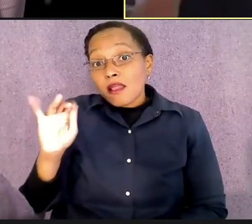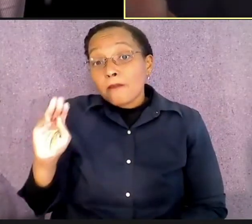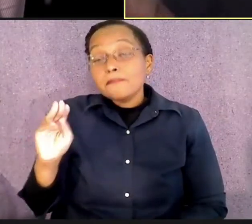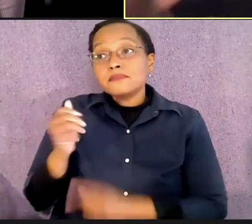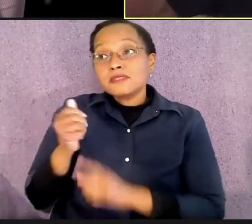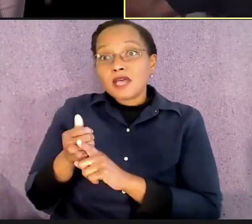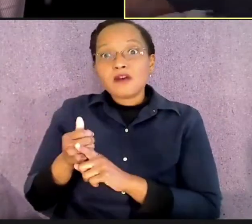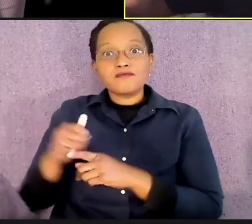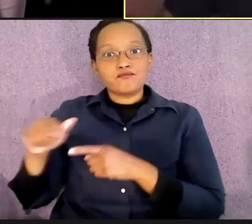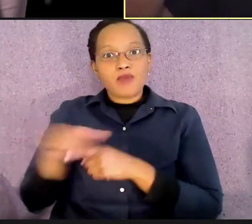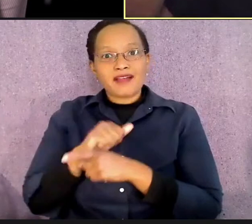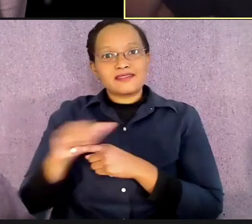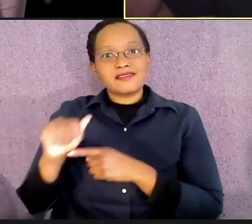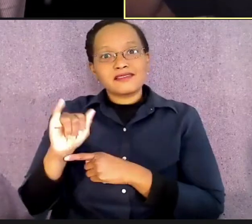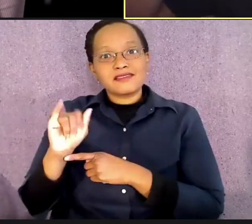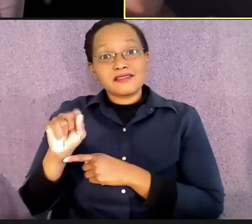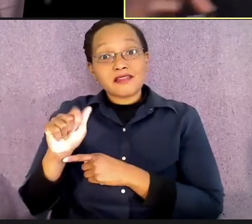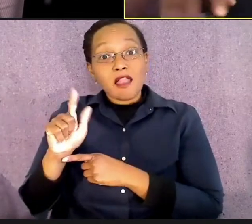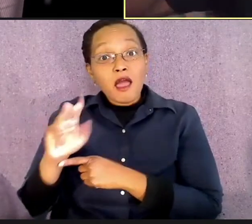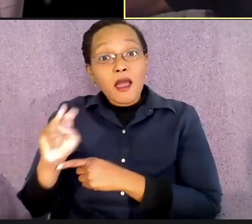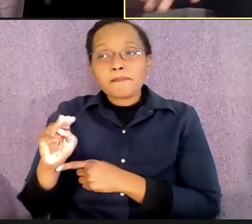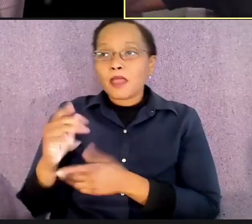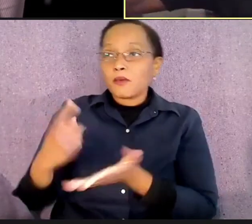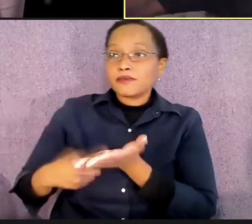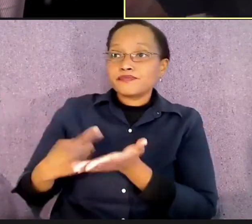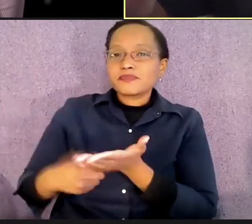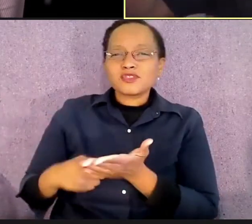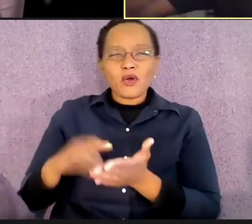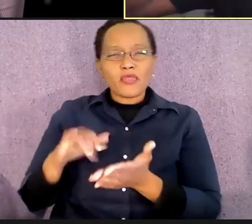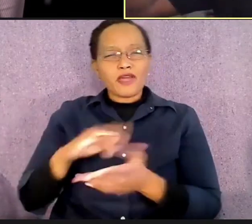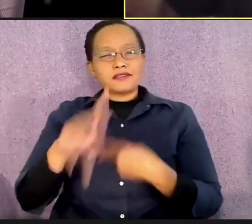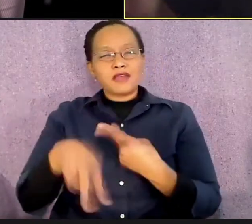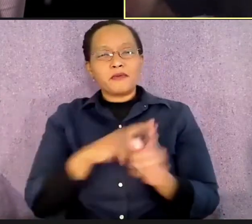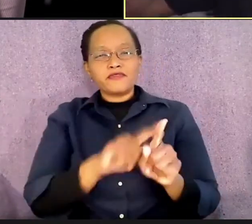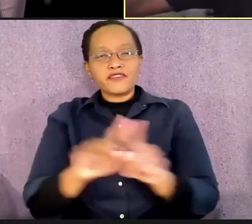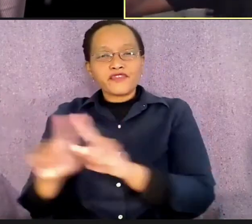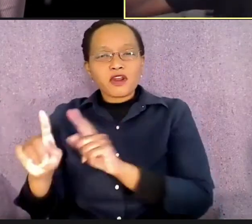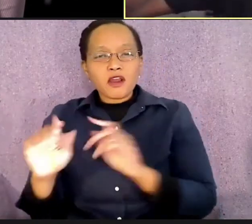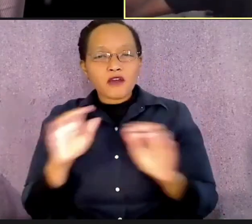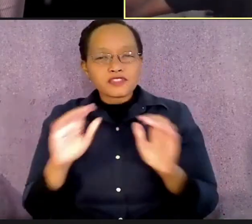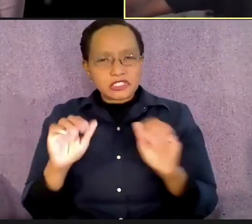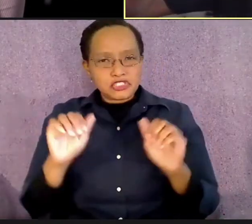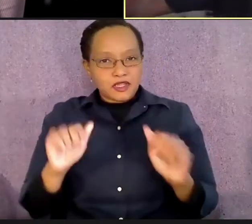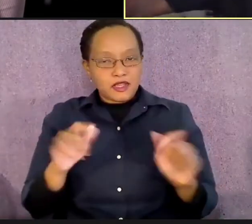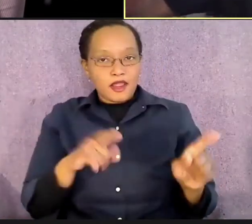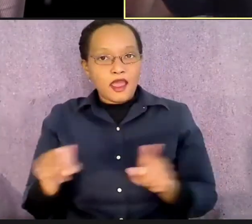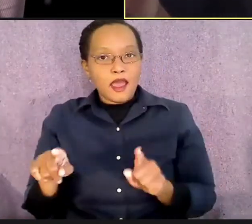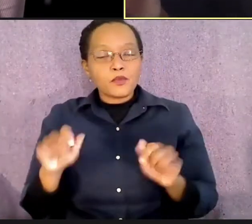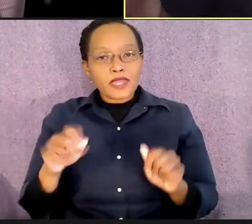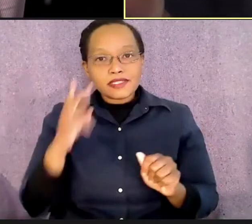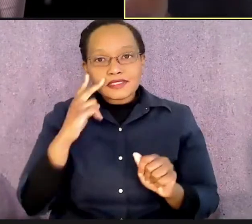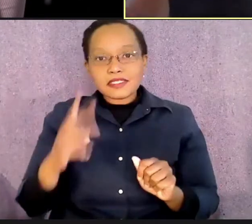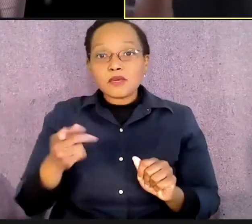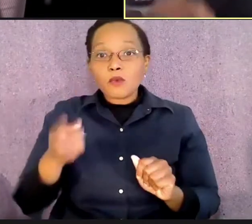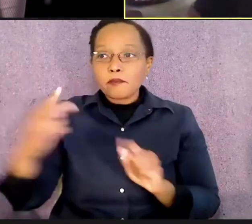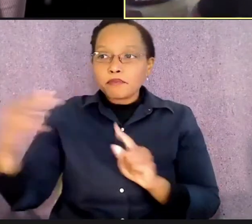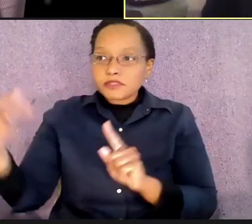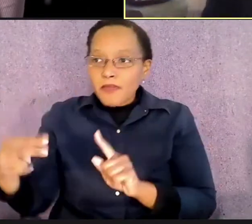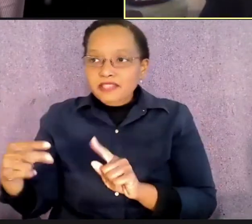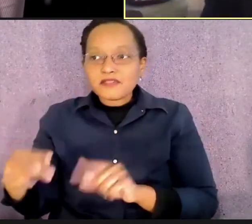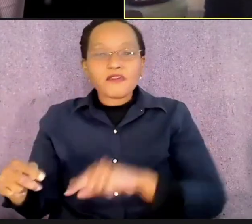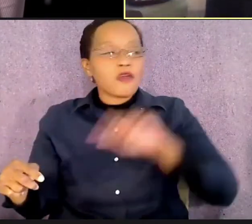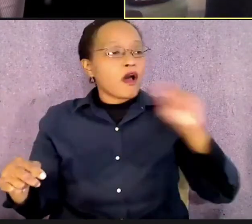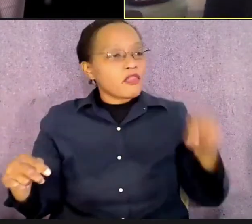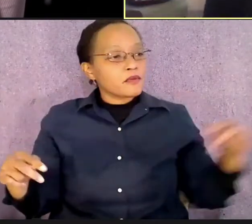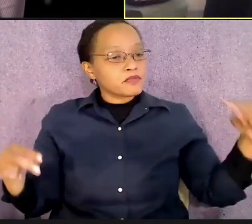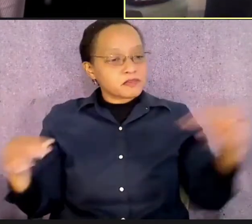me, those conversations can all happen. We can talk about the other side. It's just about finding a version of the other side that is not there for